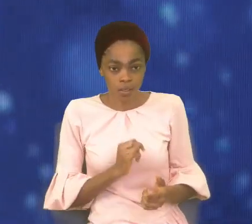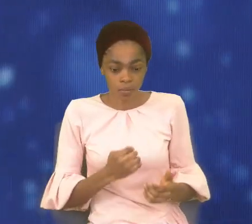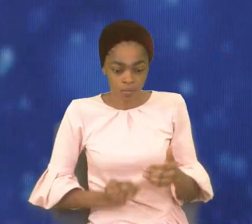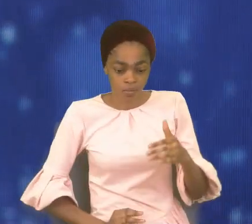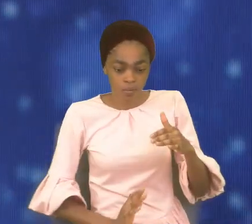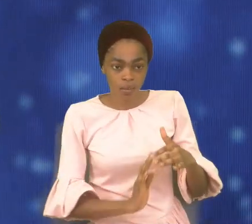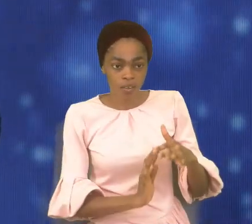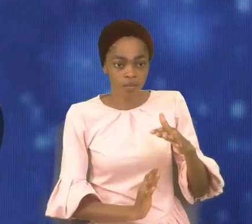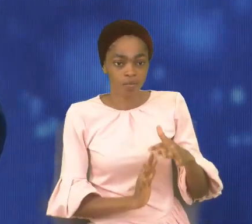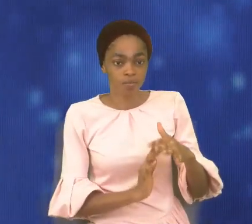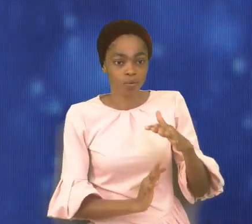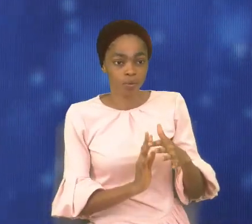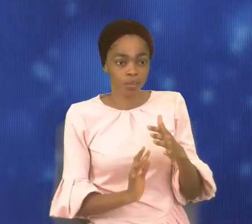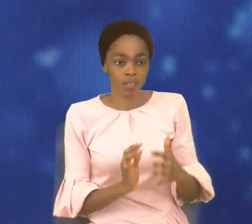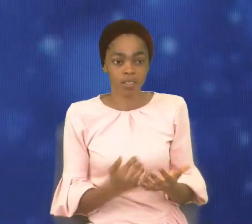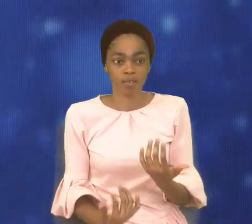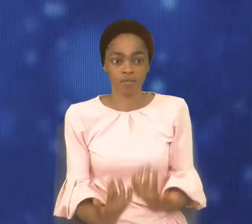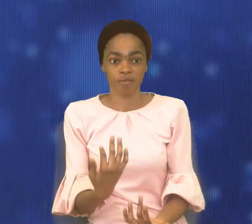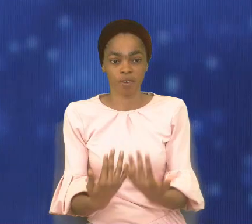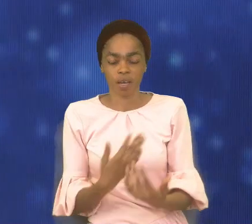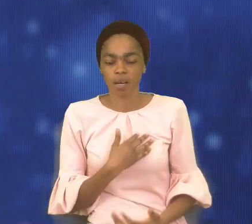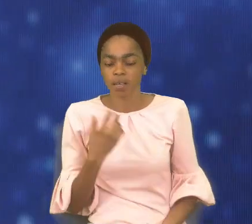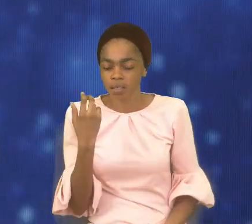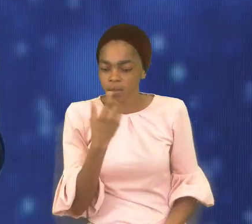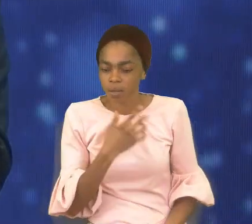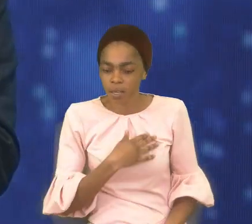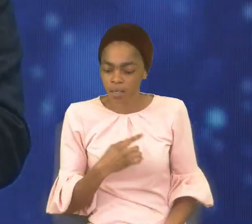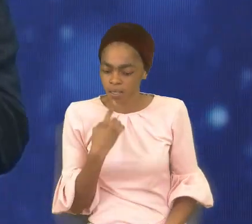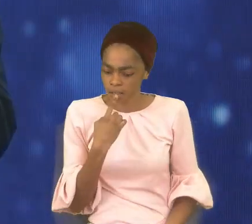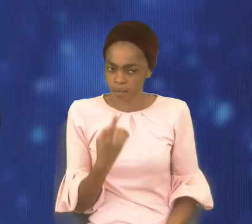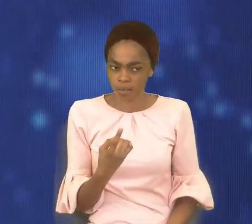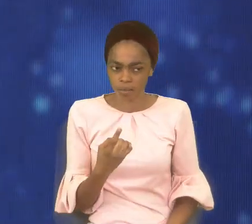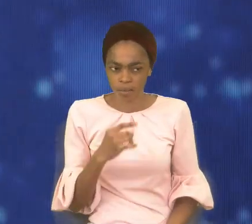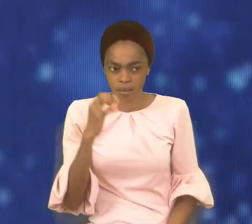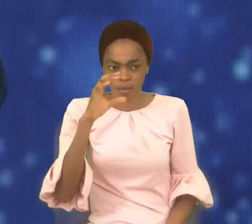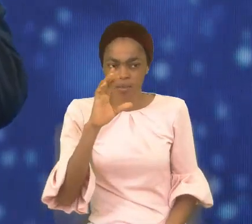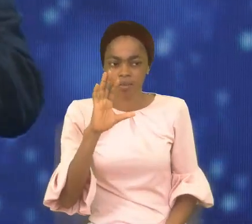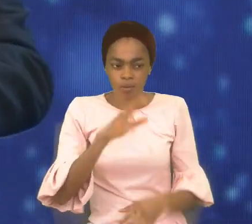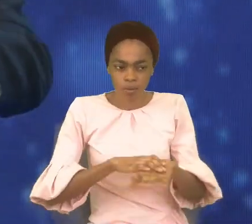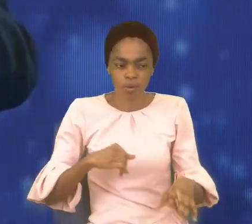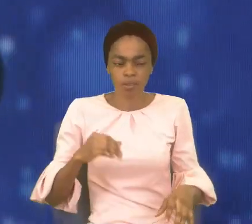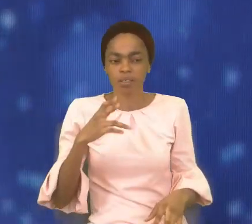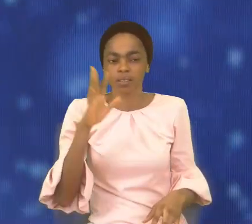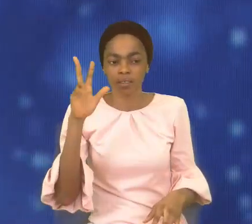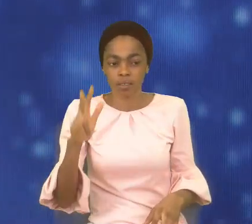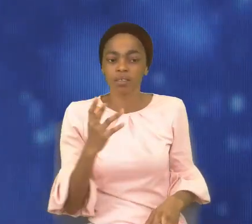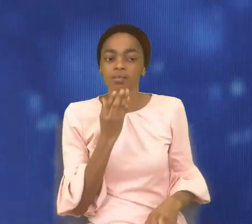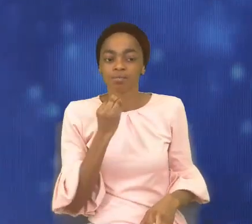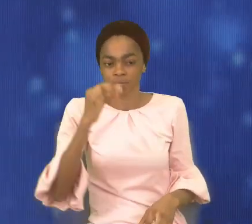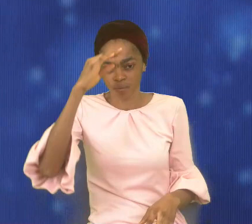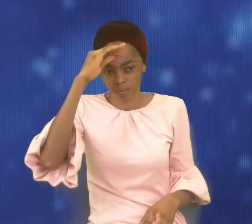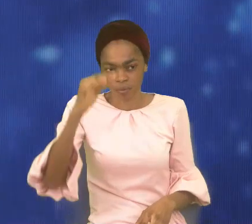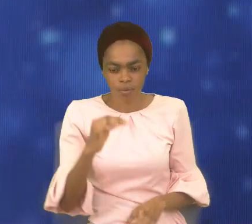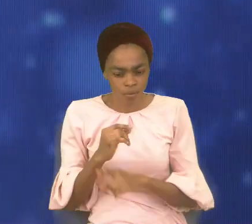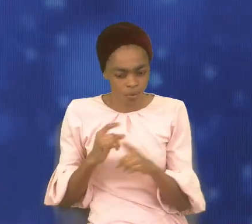and said, Shadrach, Meshach, and Abednego, ye servants of the Most High